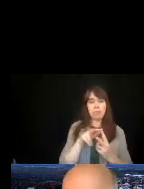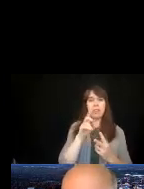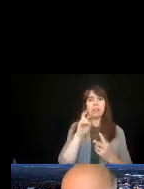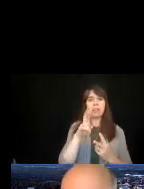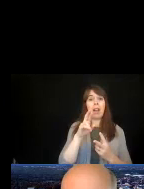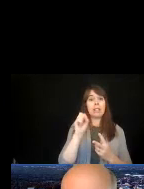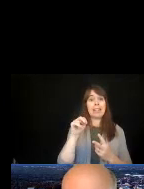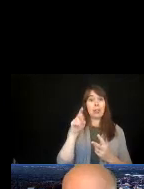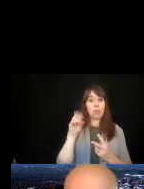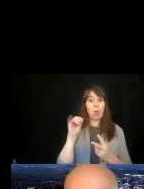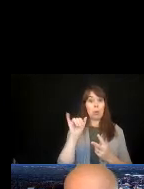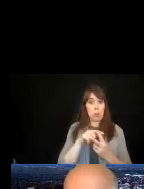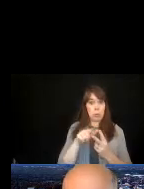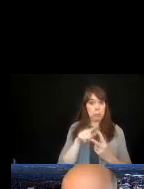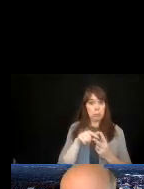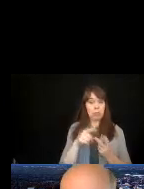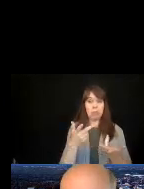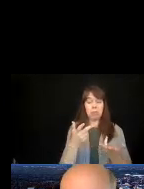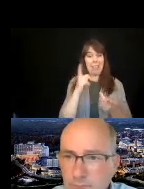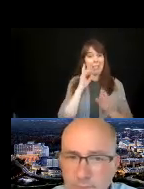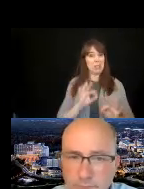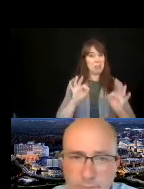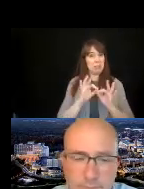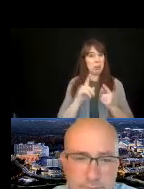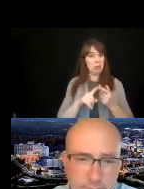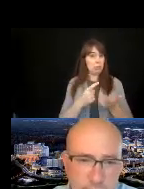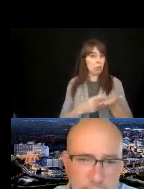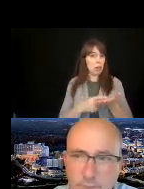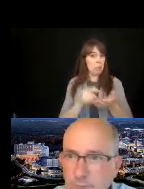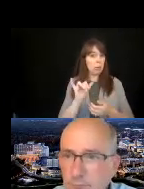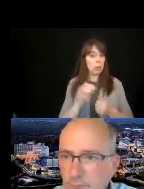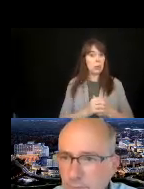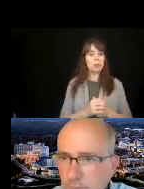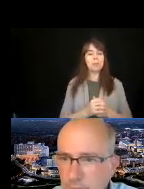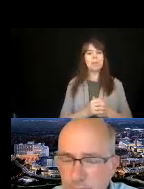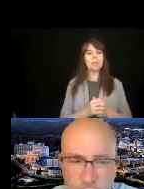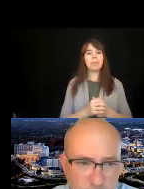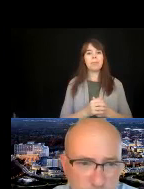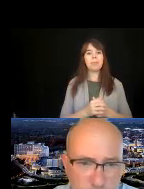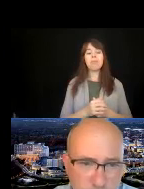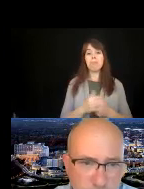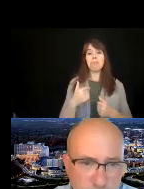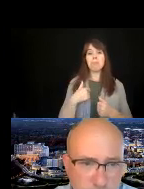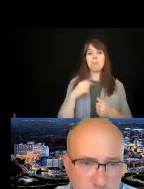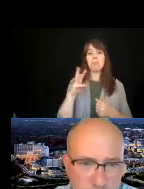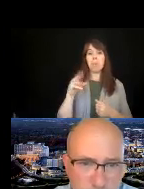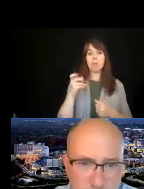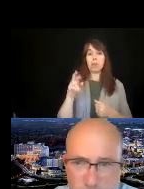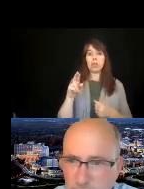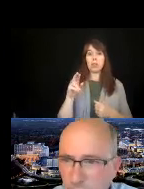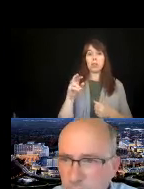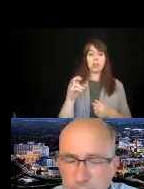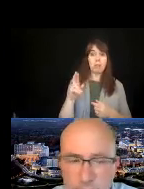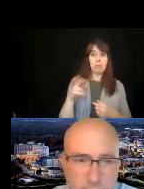additional details. This is a really important topic and one that we should spend a couple minutes reviewing. Great. I'll start, but I would love it if Stan or